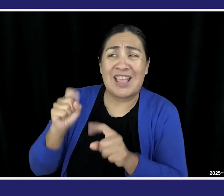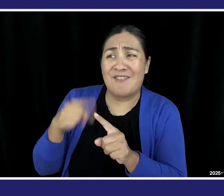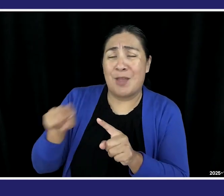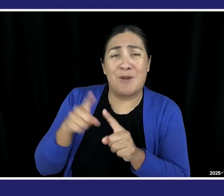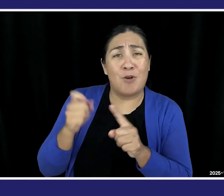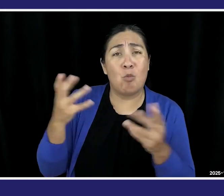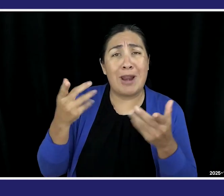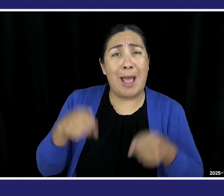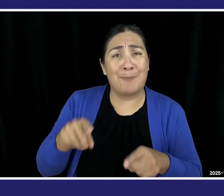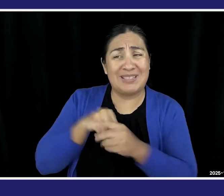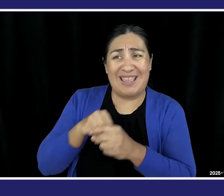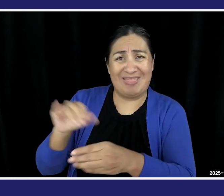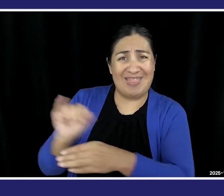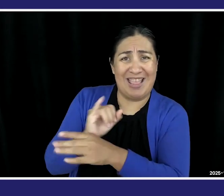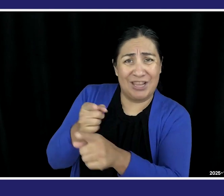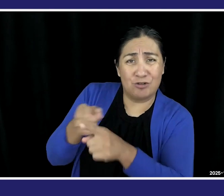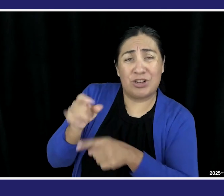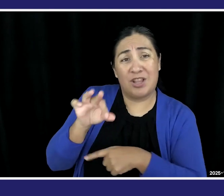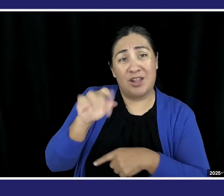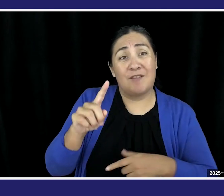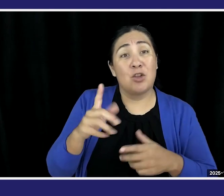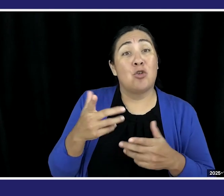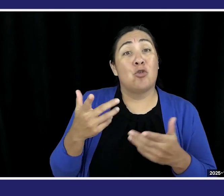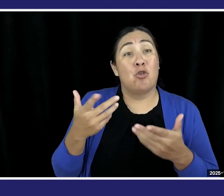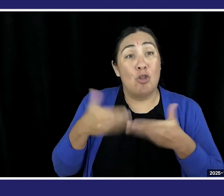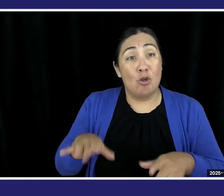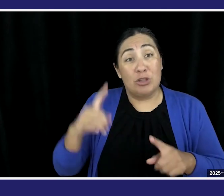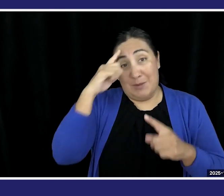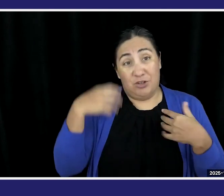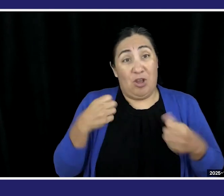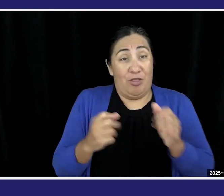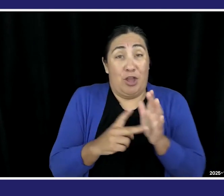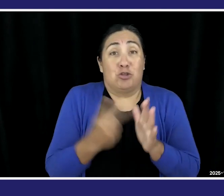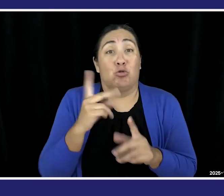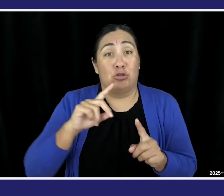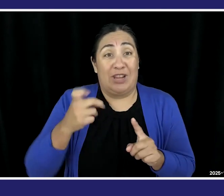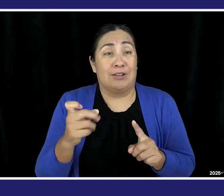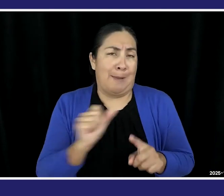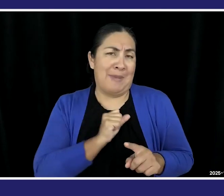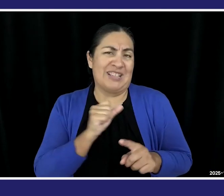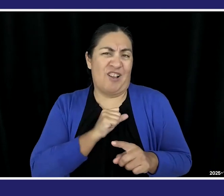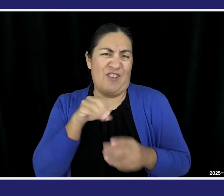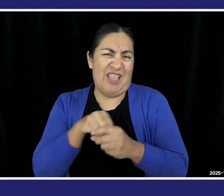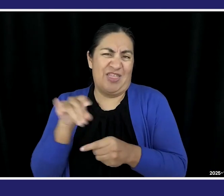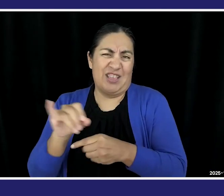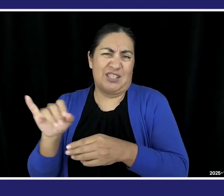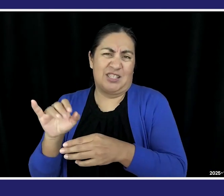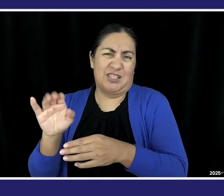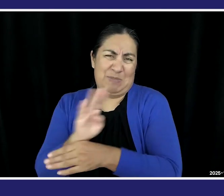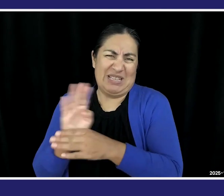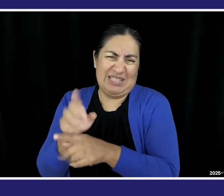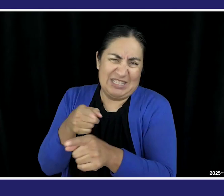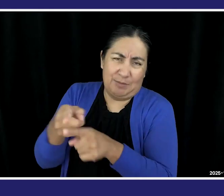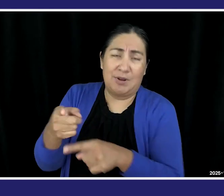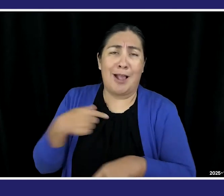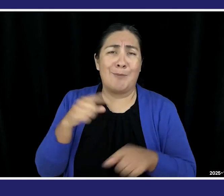industry. Because if you lose a mental health dual diagnosis, such as myself, to the industry I also am a performing artist. I